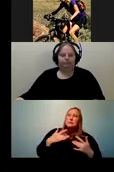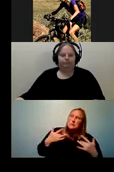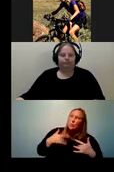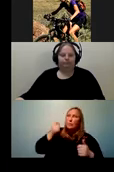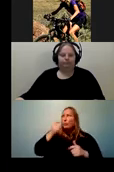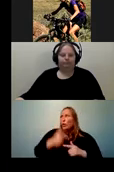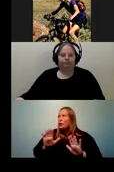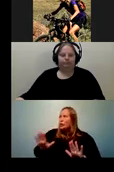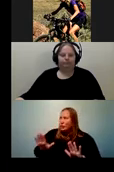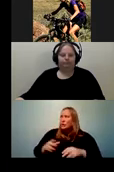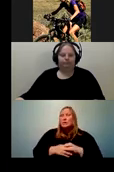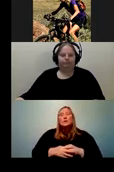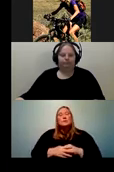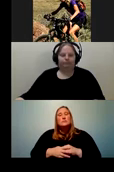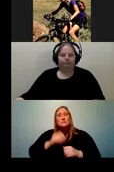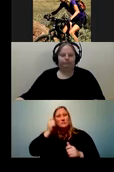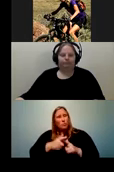answer,